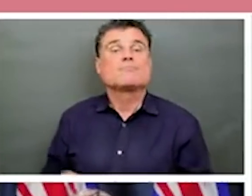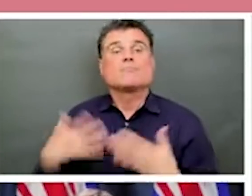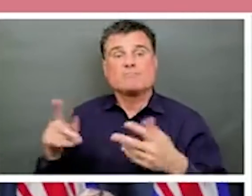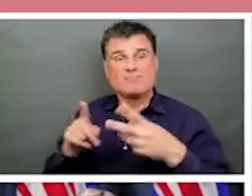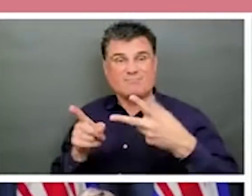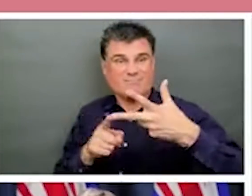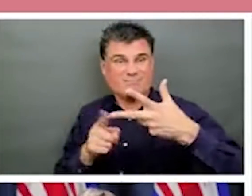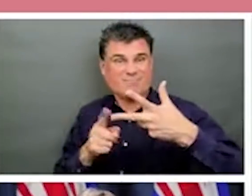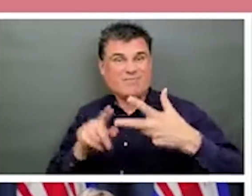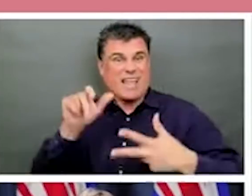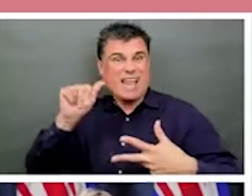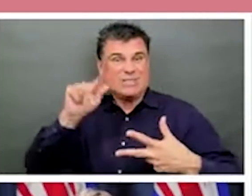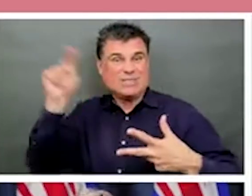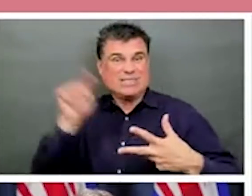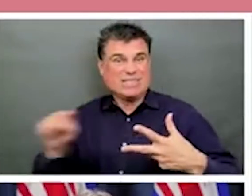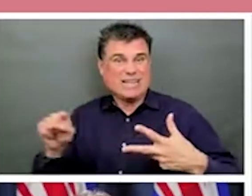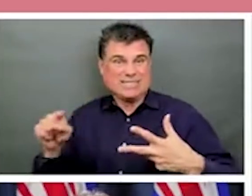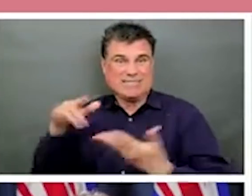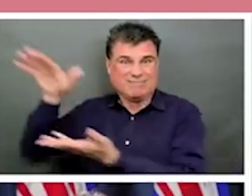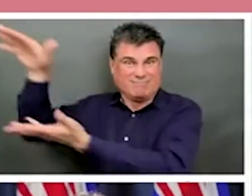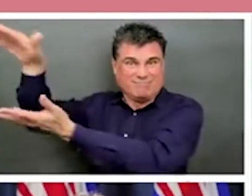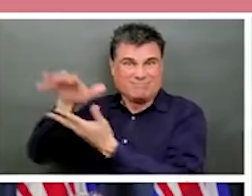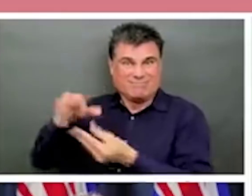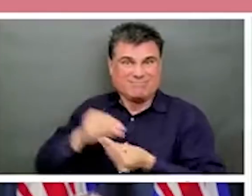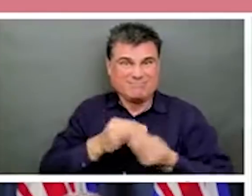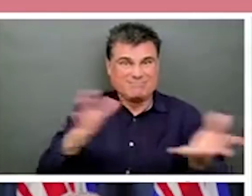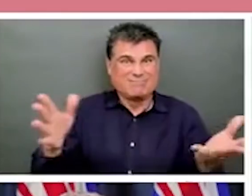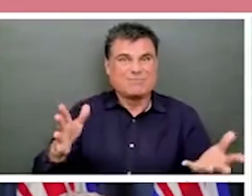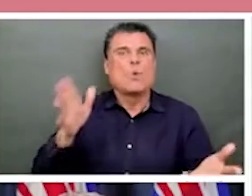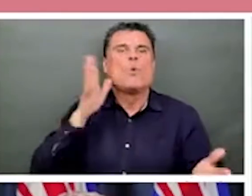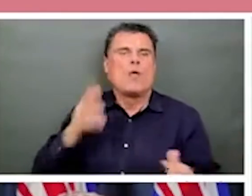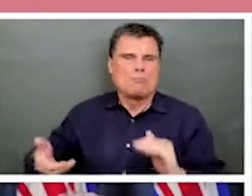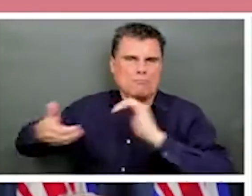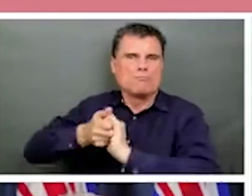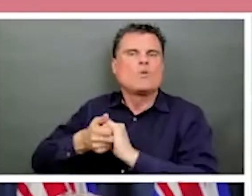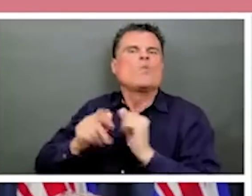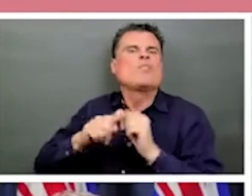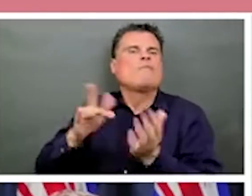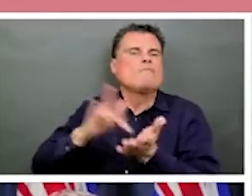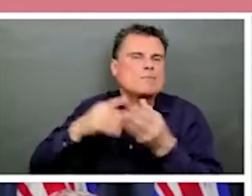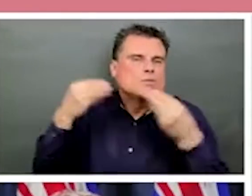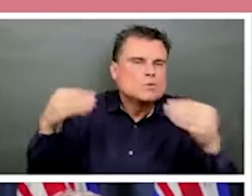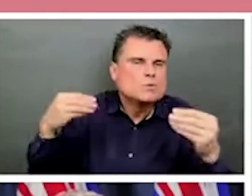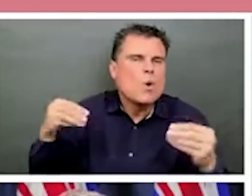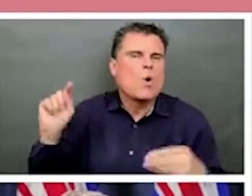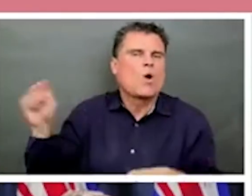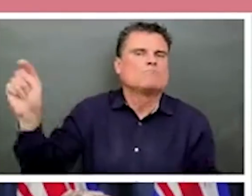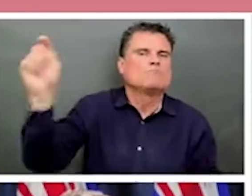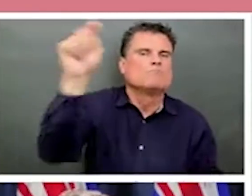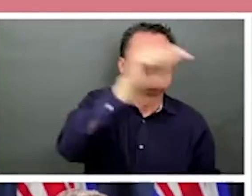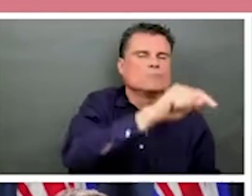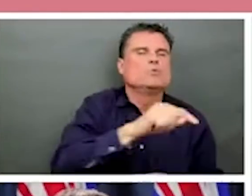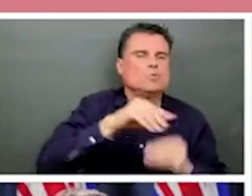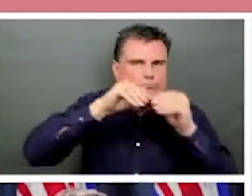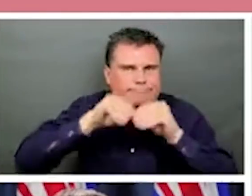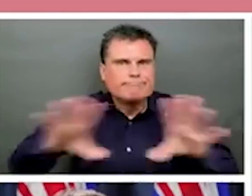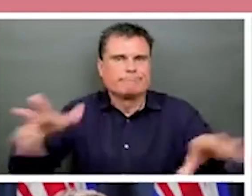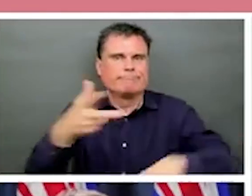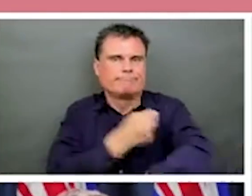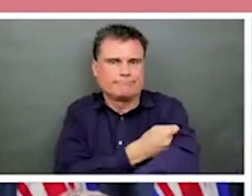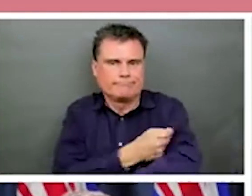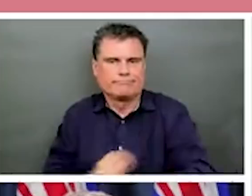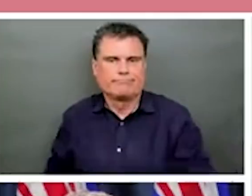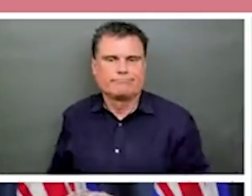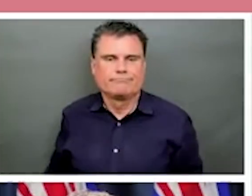happen, in great partnership with our community pharmacies. So just moving on to this slide, because the transformation